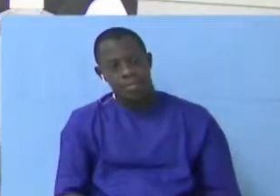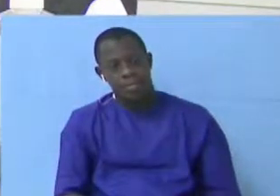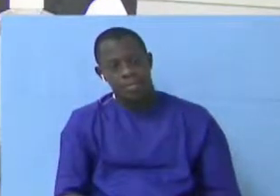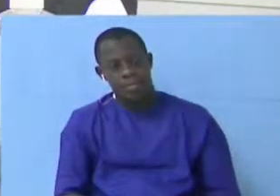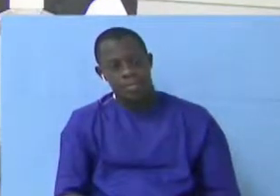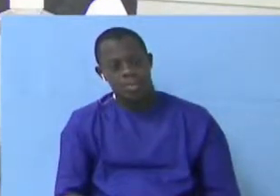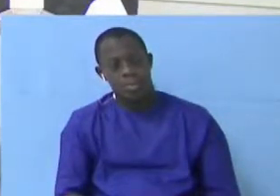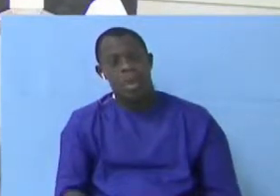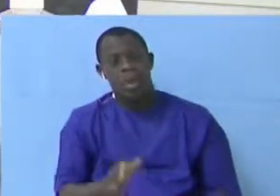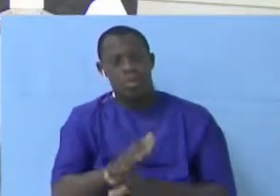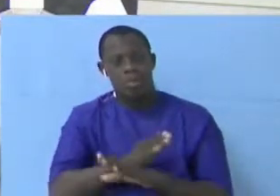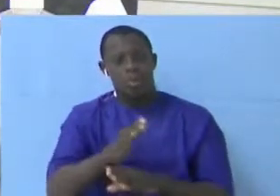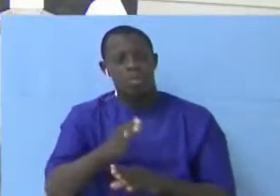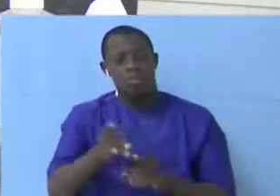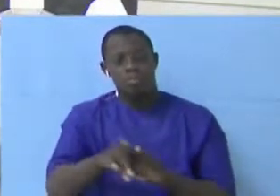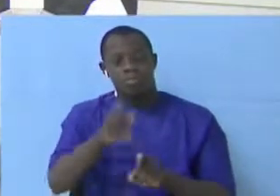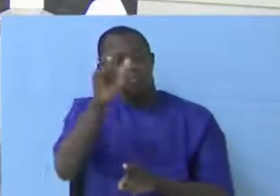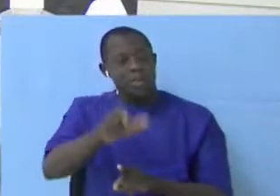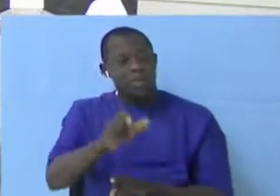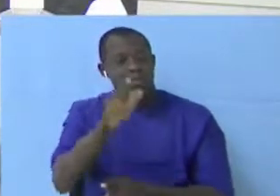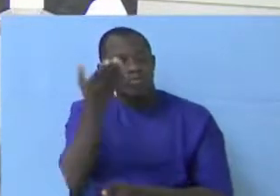these state guard officers, one